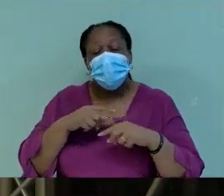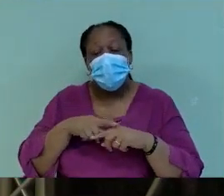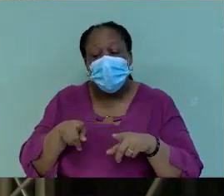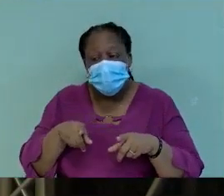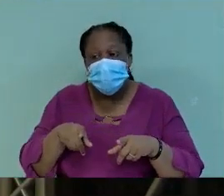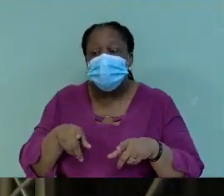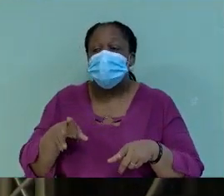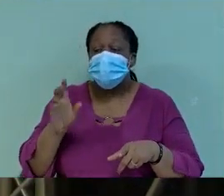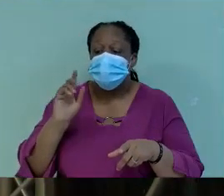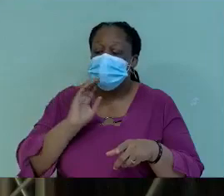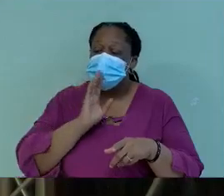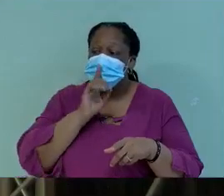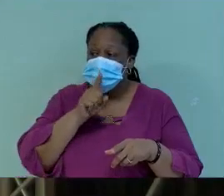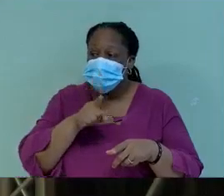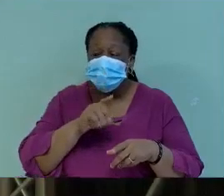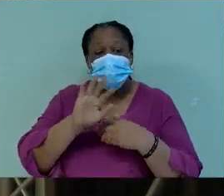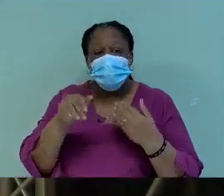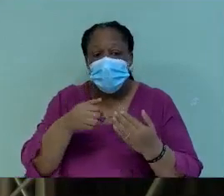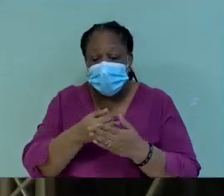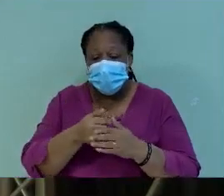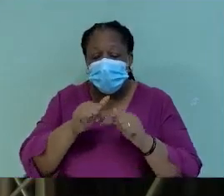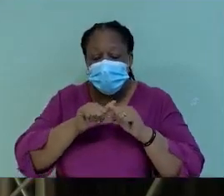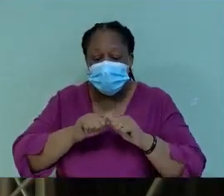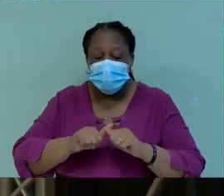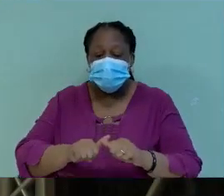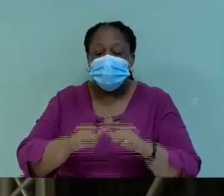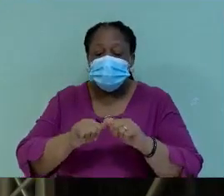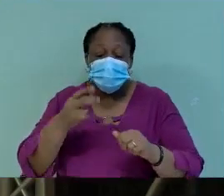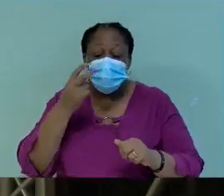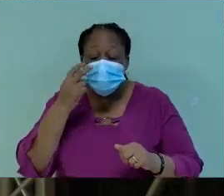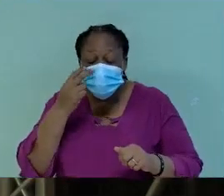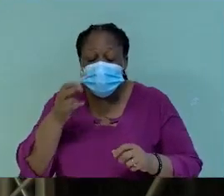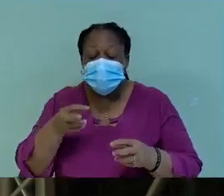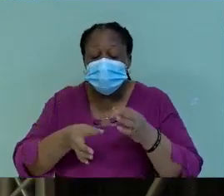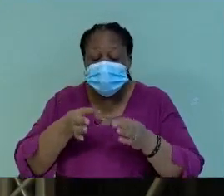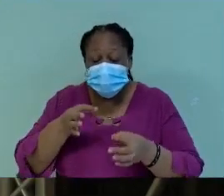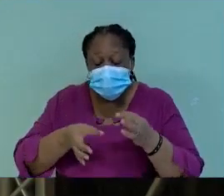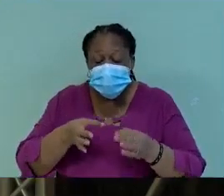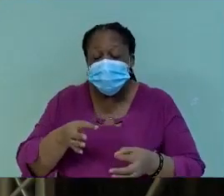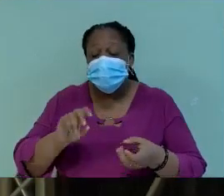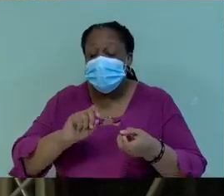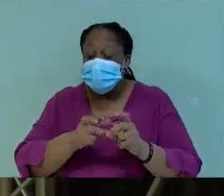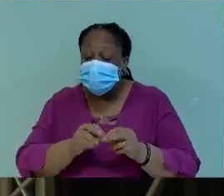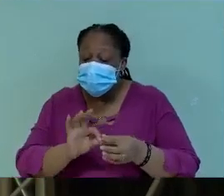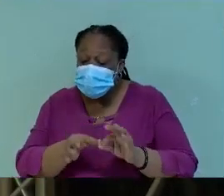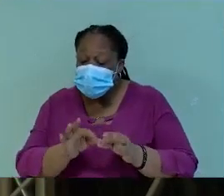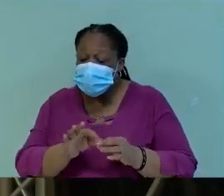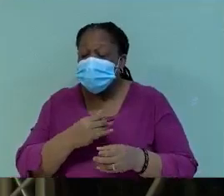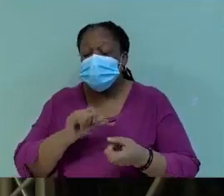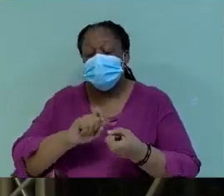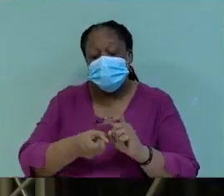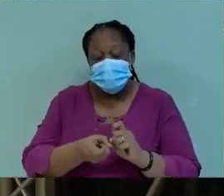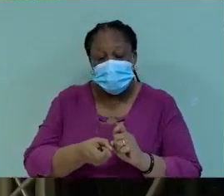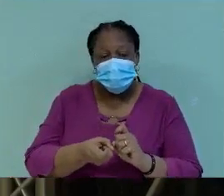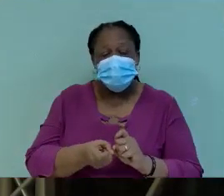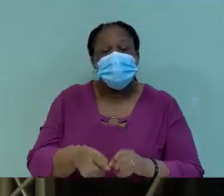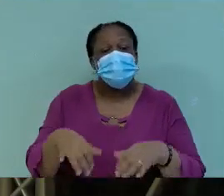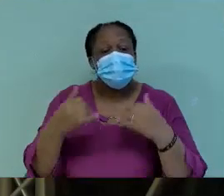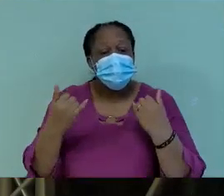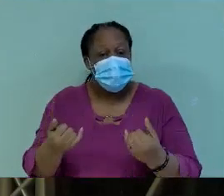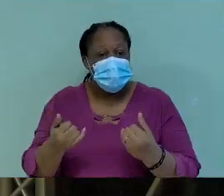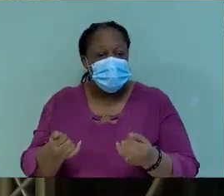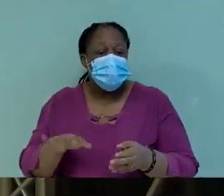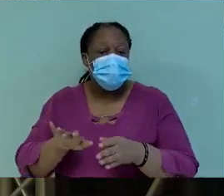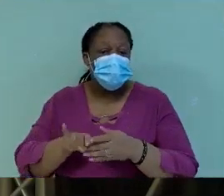is kept under continuous review. Therefore, at this time, flexible hours will be